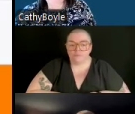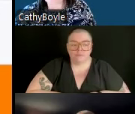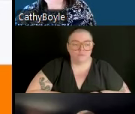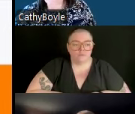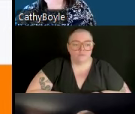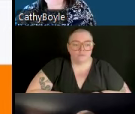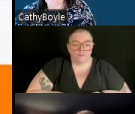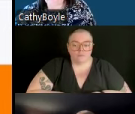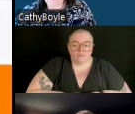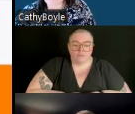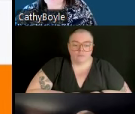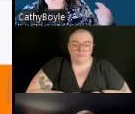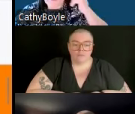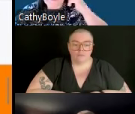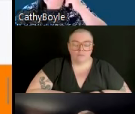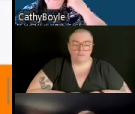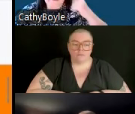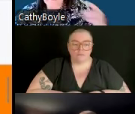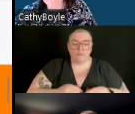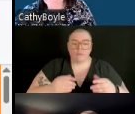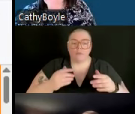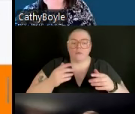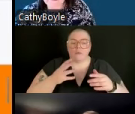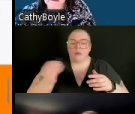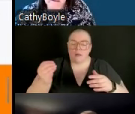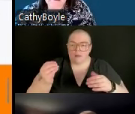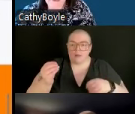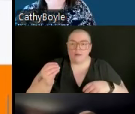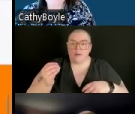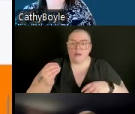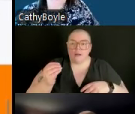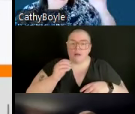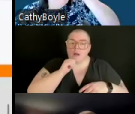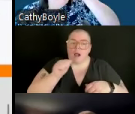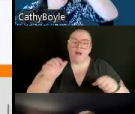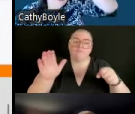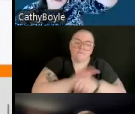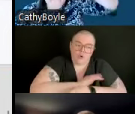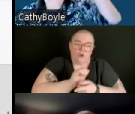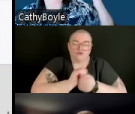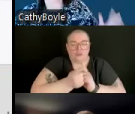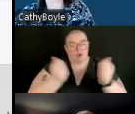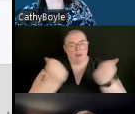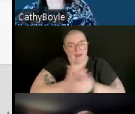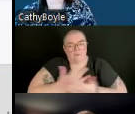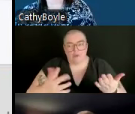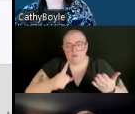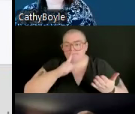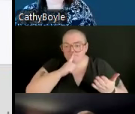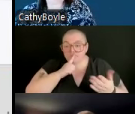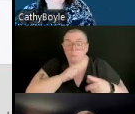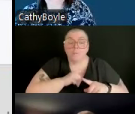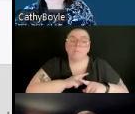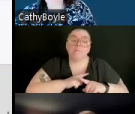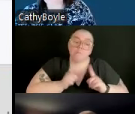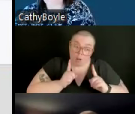and that we've got not full translations on everything, but we